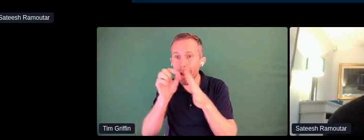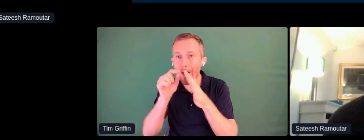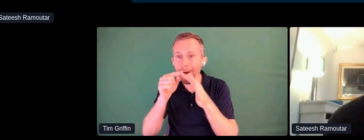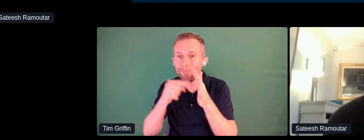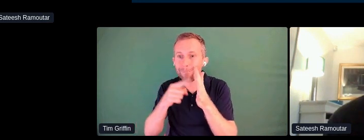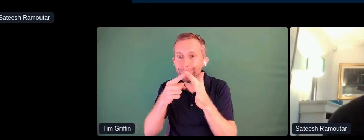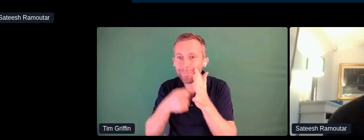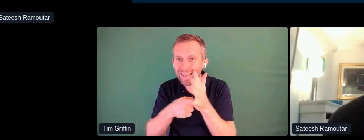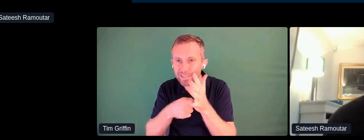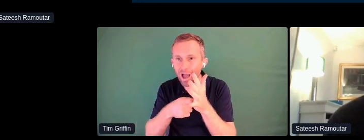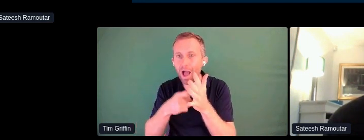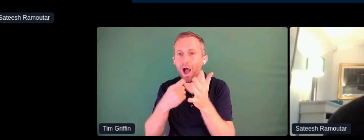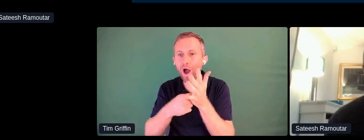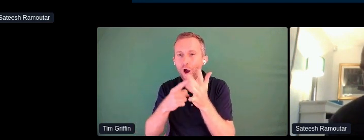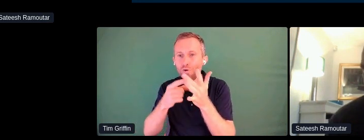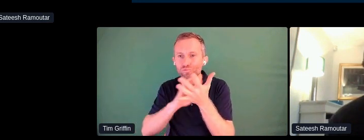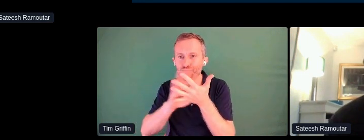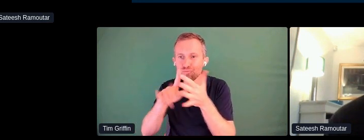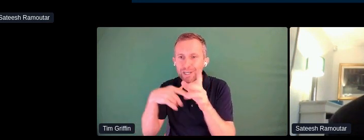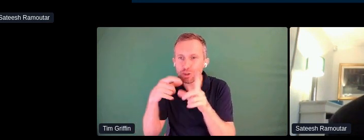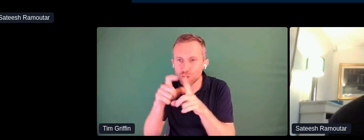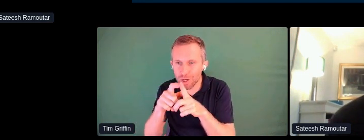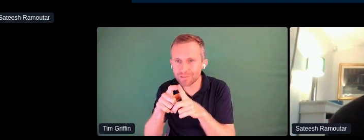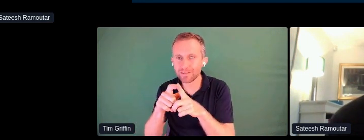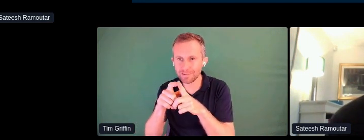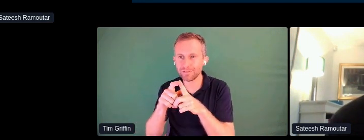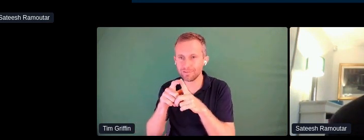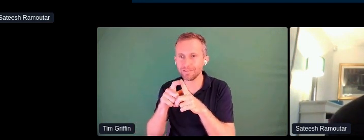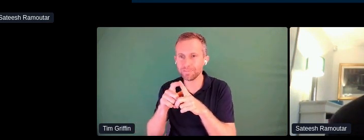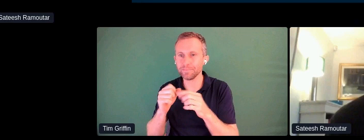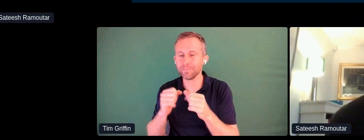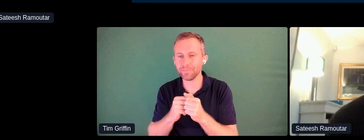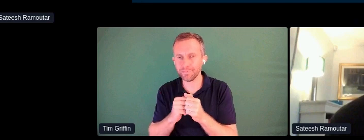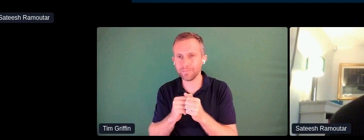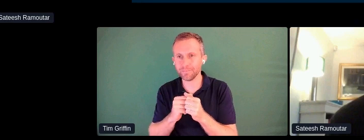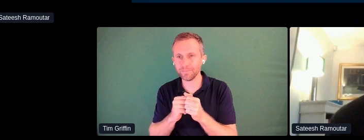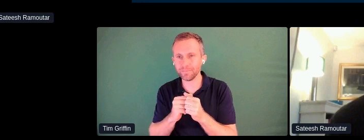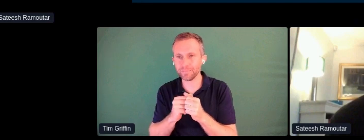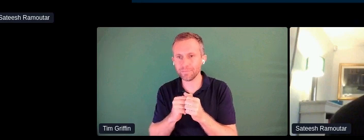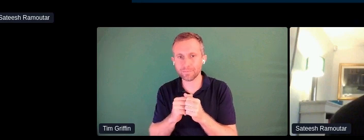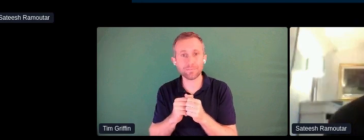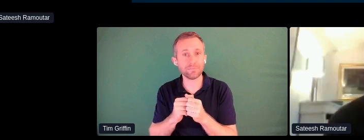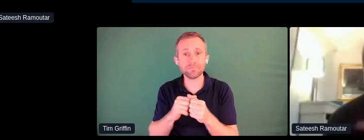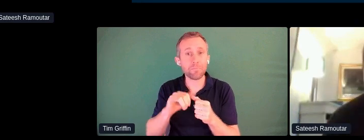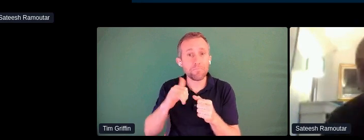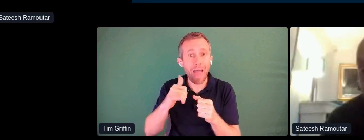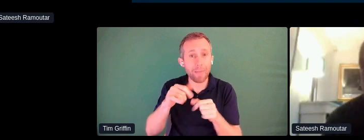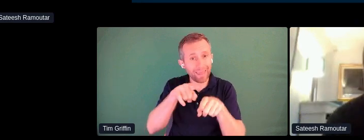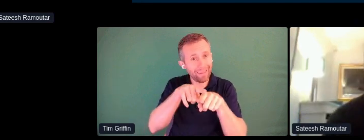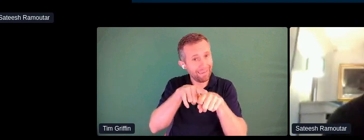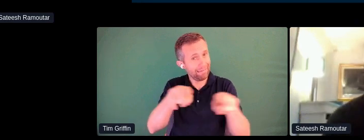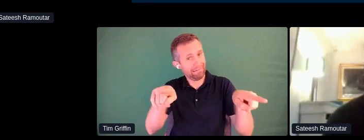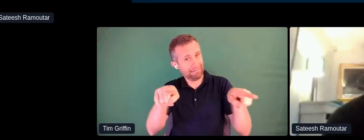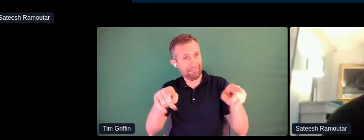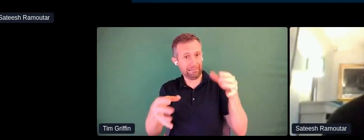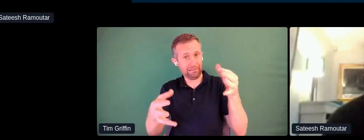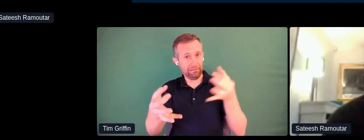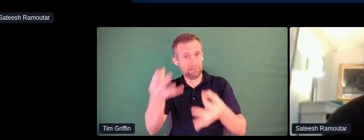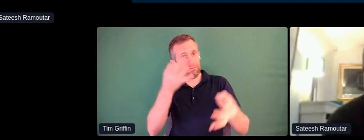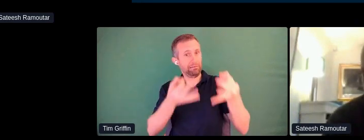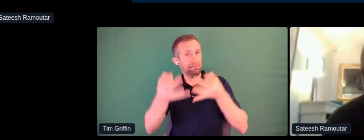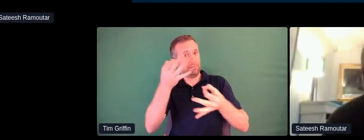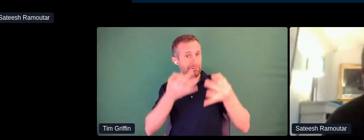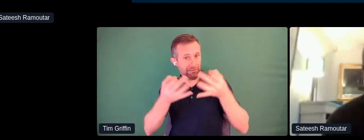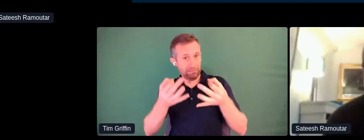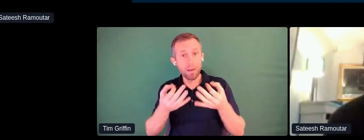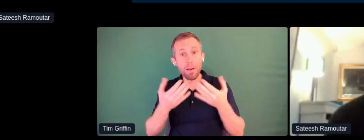who I'll introduce a little bit more in a moment. And the other thing to say, if there's questions, please type them in the Slido. I